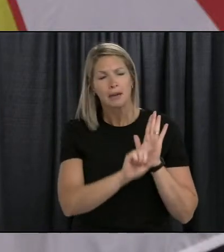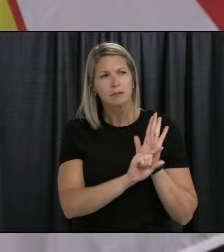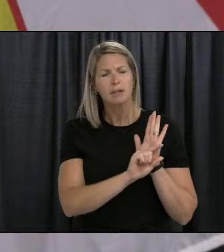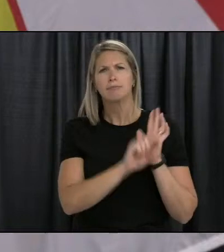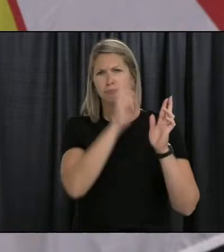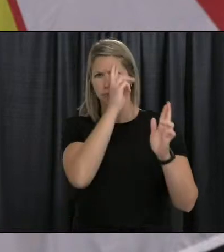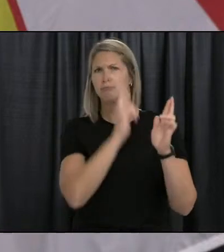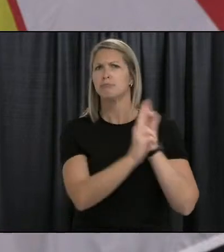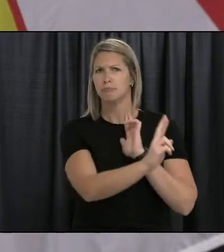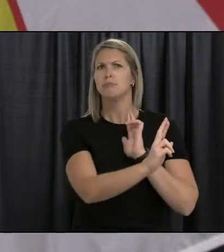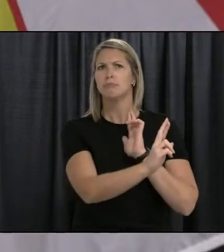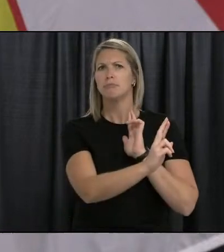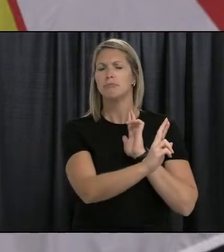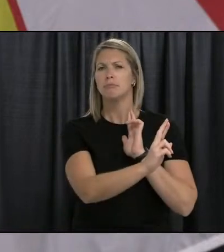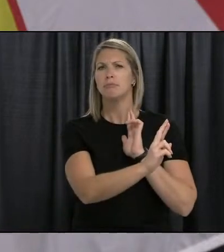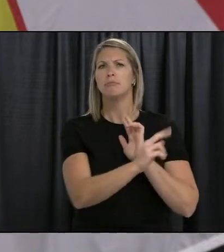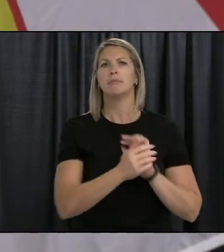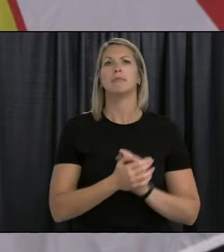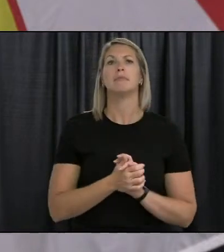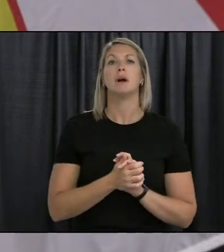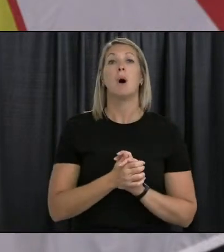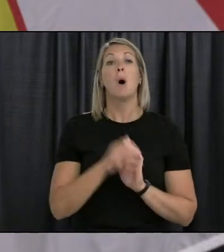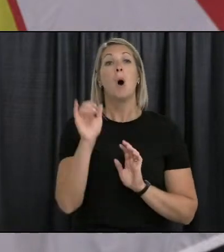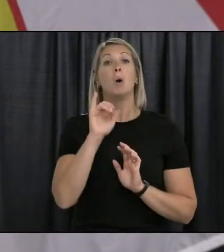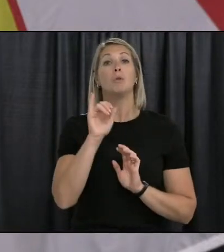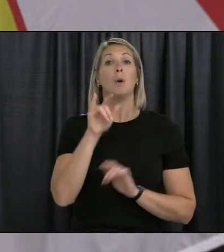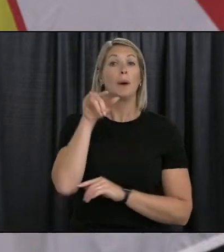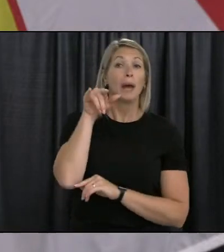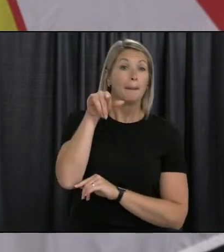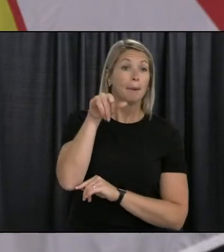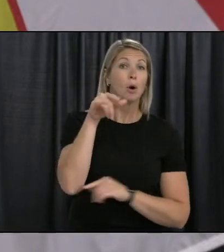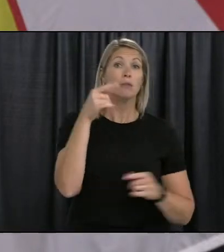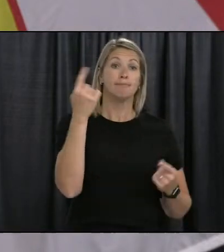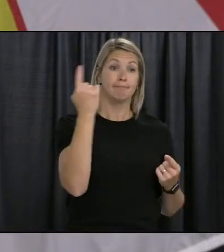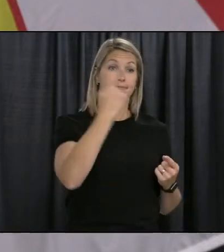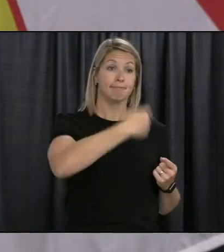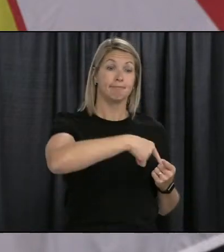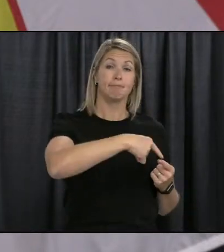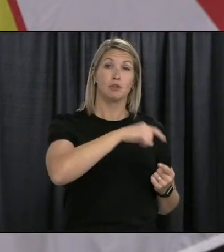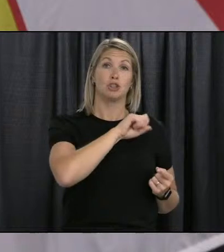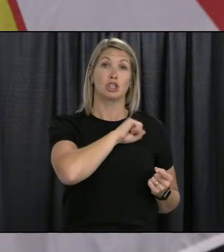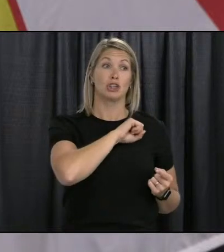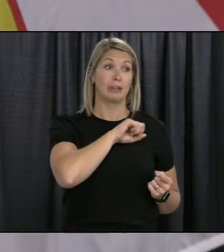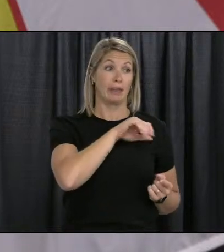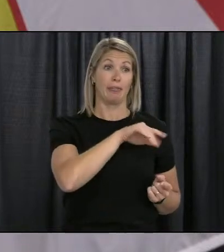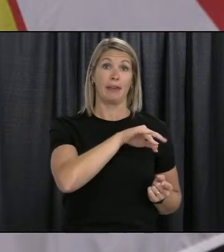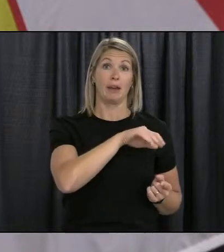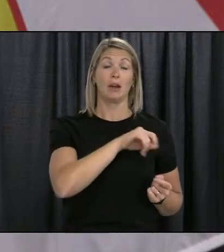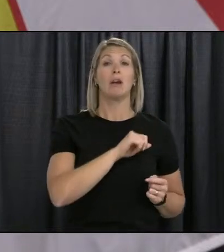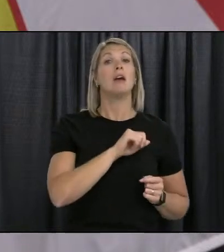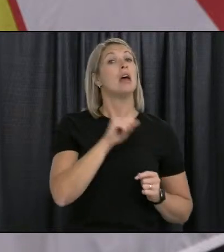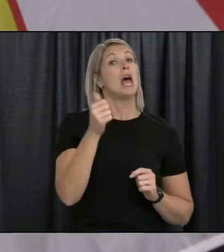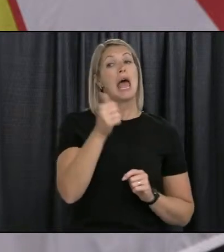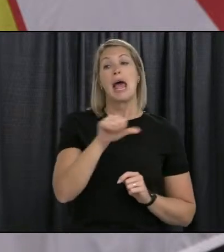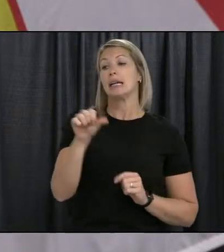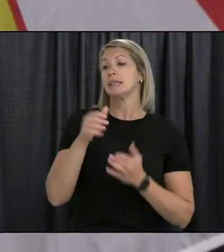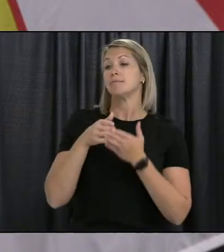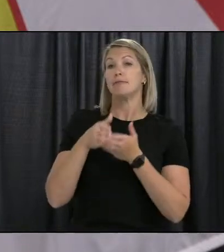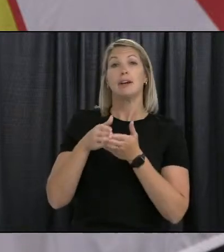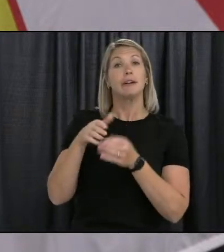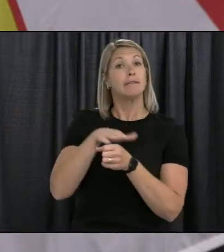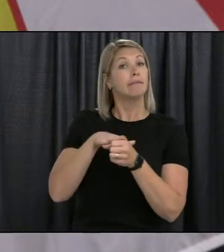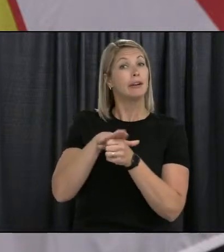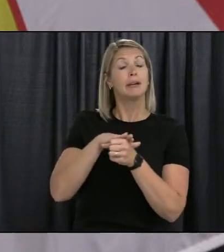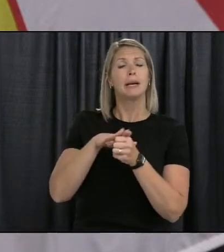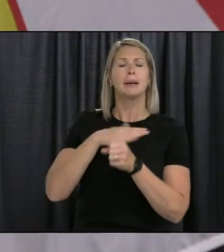patience and respect when interacting with border security at airports and ferry terminals, as well as with our public health officials in the